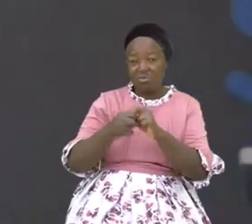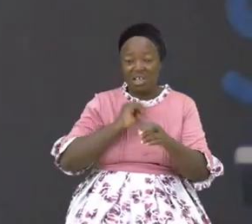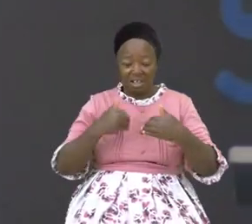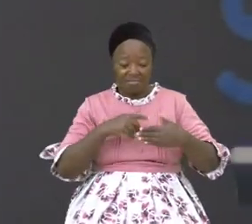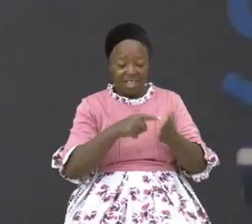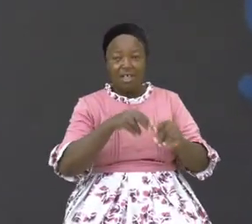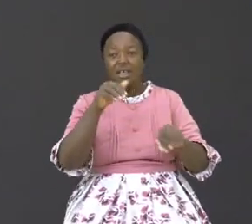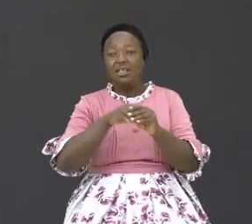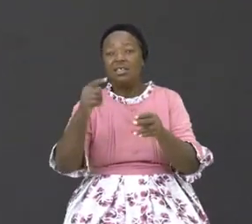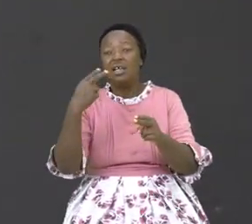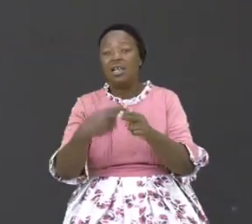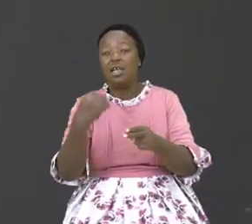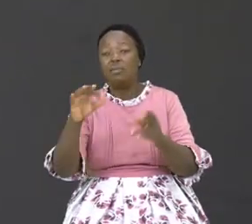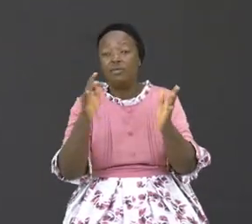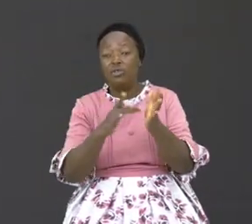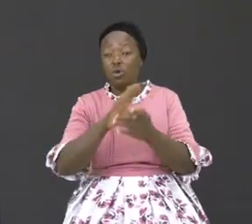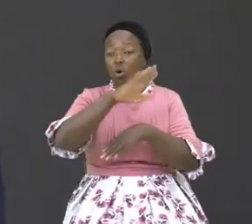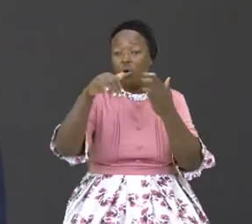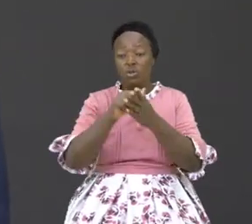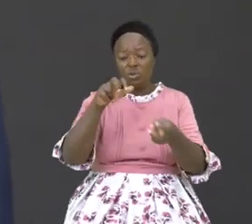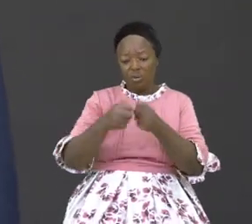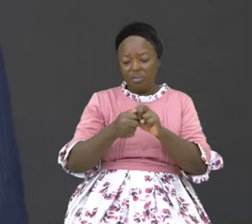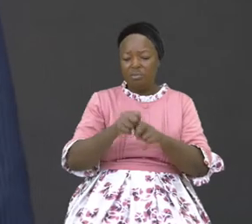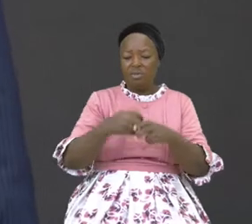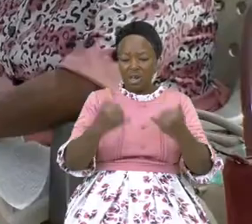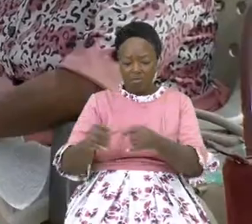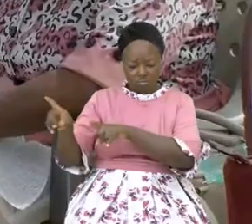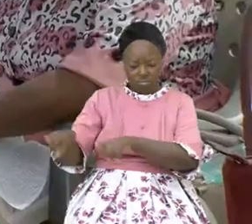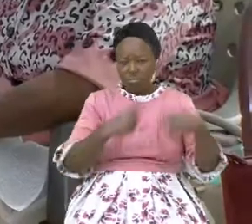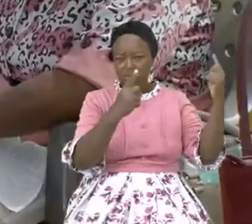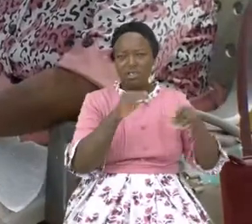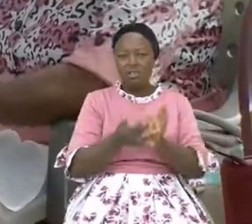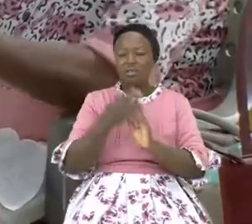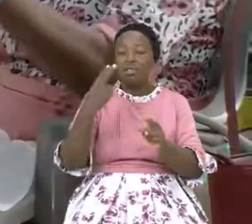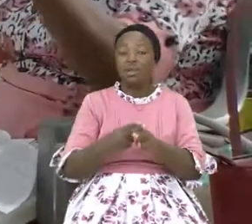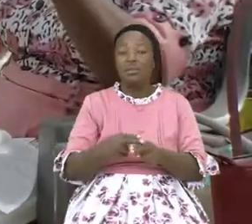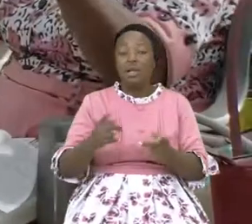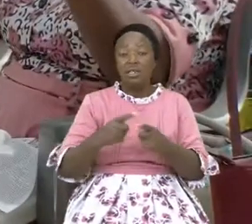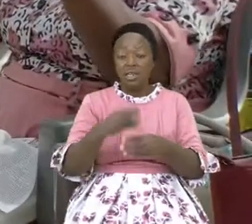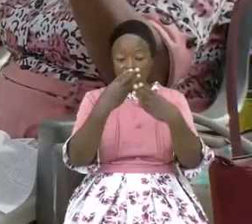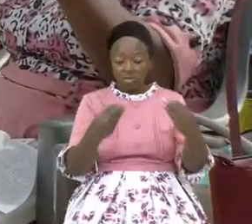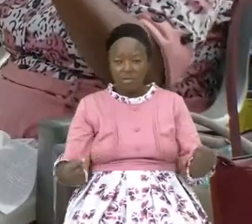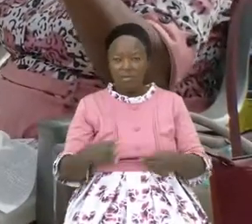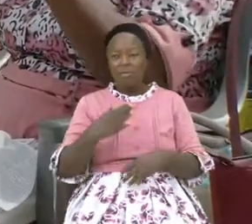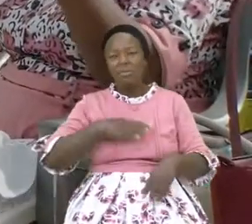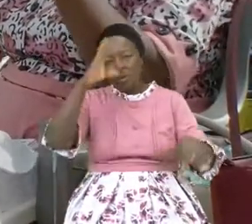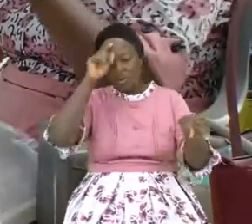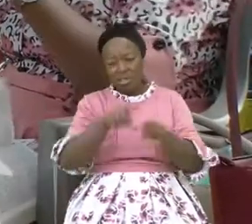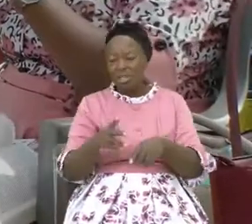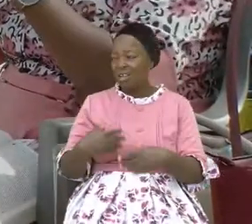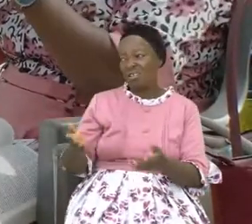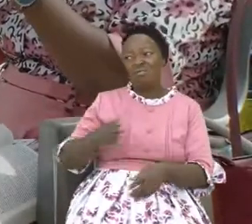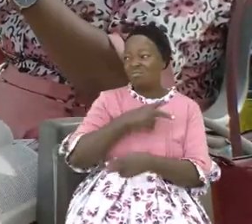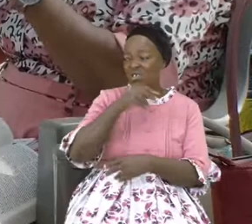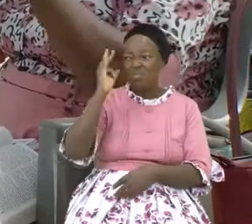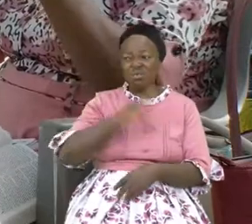the name of Jesus, all that challenge already resolved. My brother there, don't say, you know, Pastor, my family